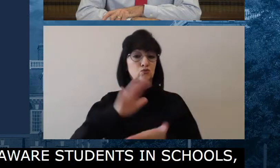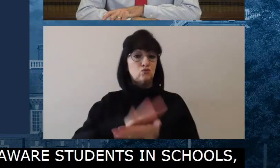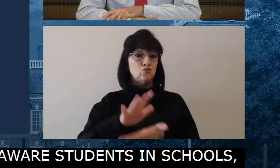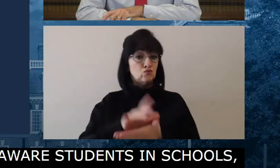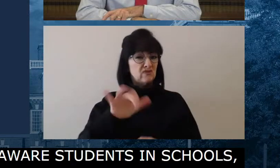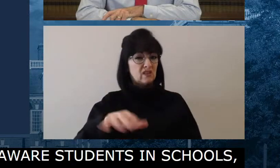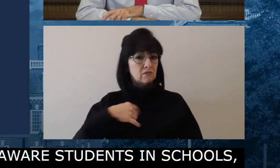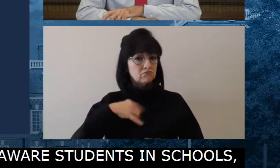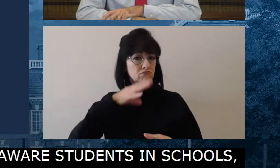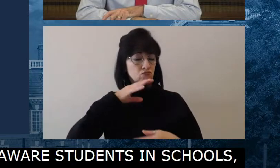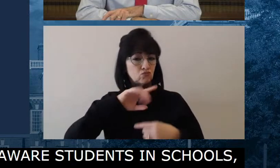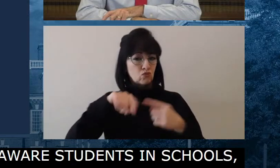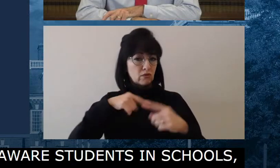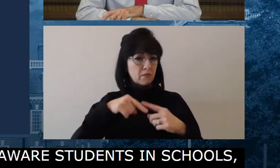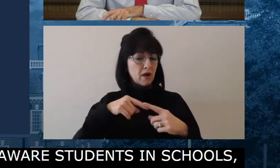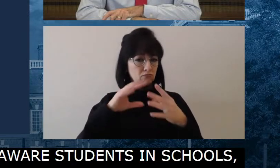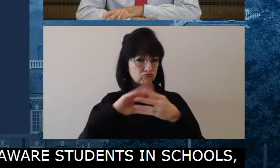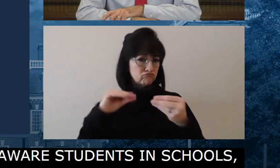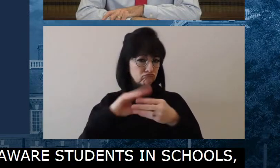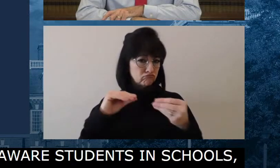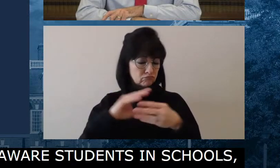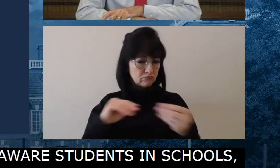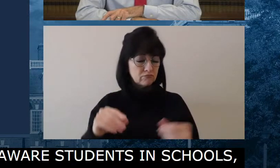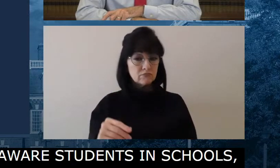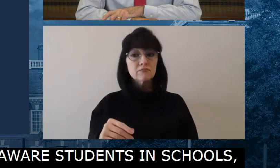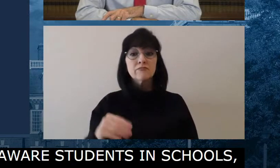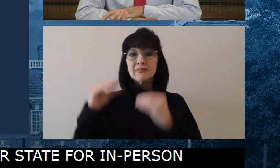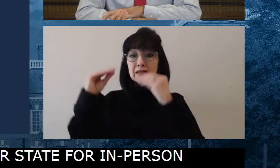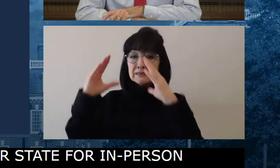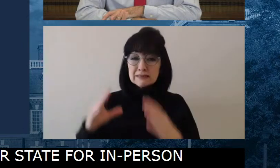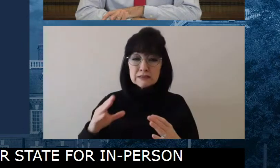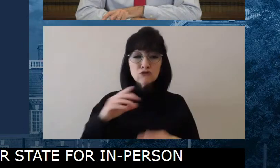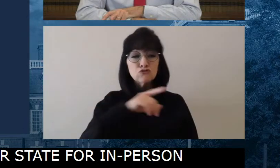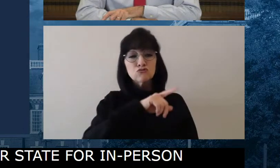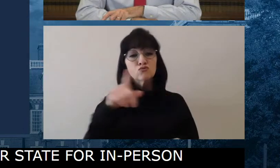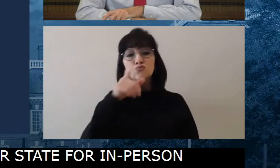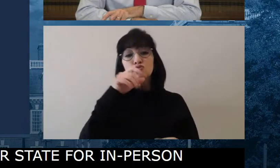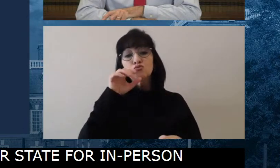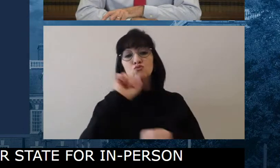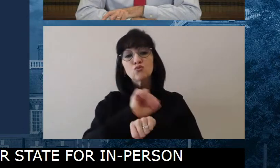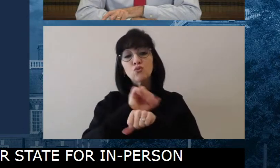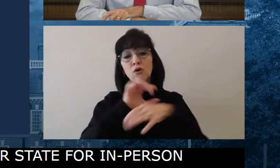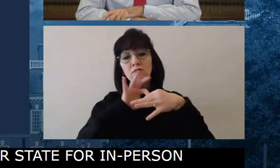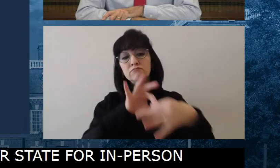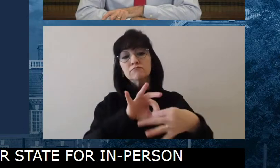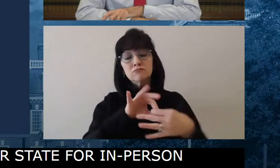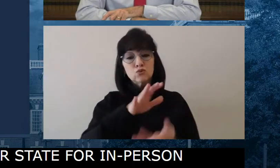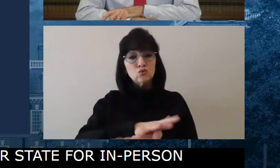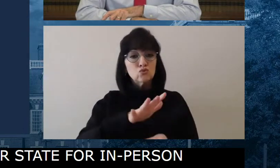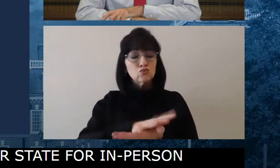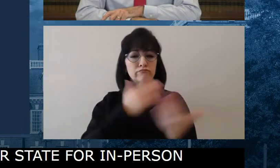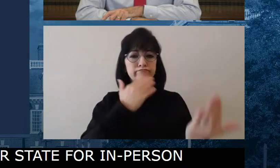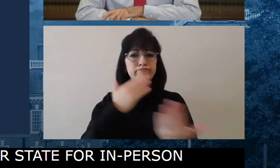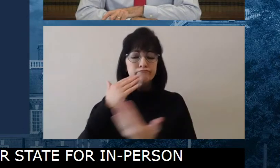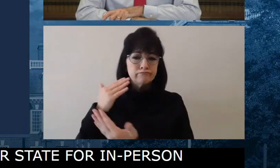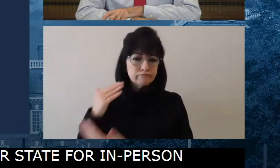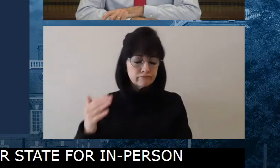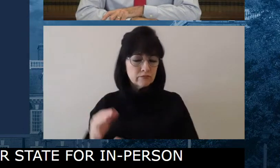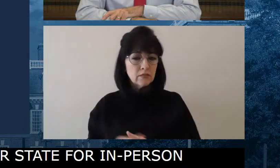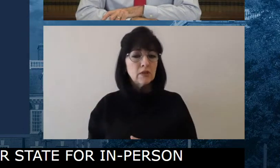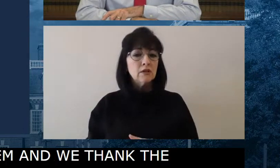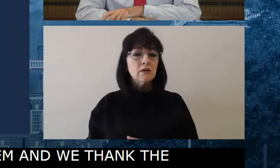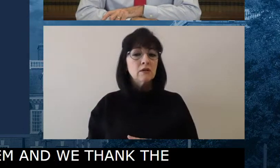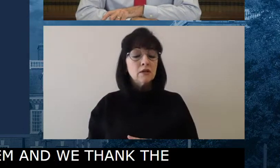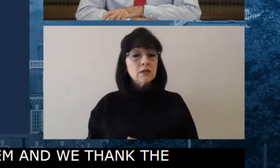77,000 of them, and we thank the teachers and all those who are making that happen. We'll look at the data and see that